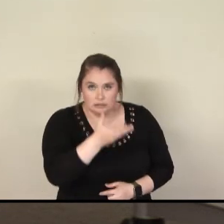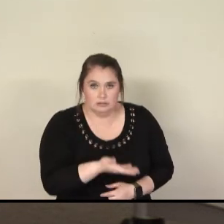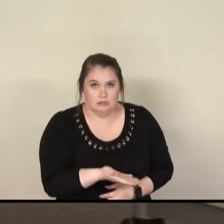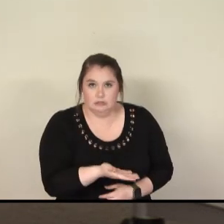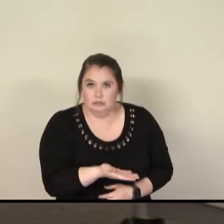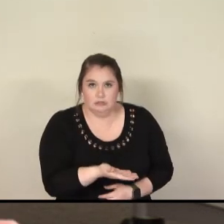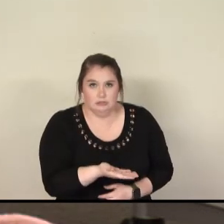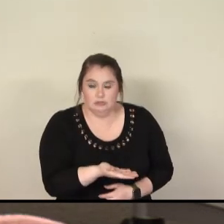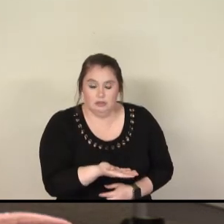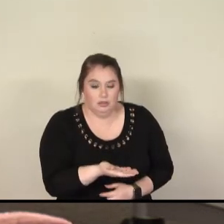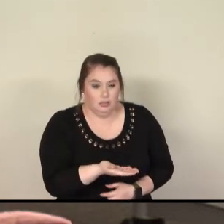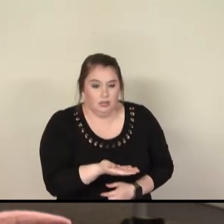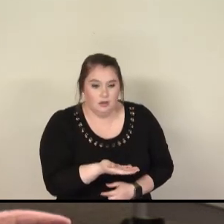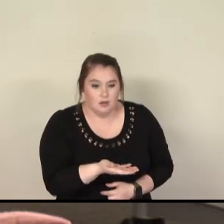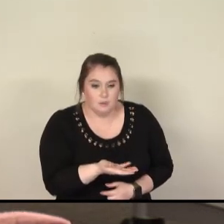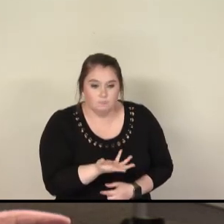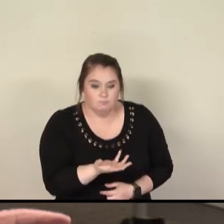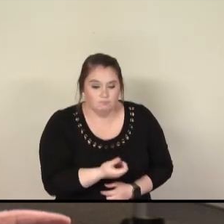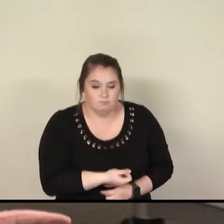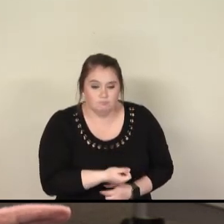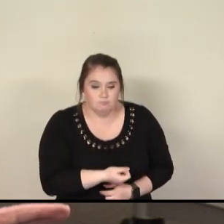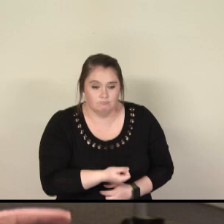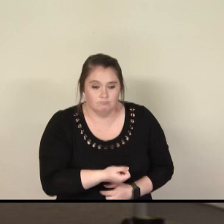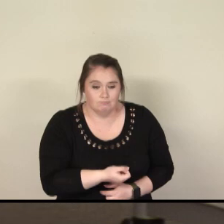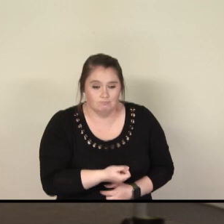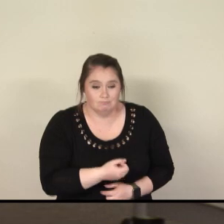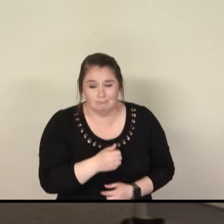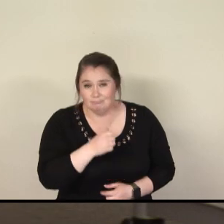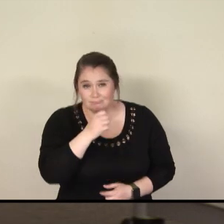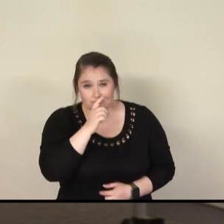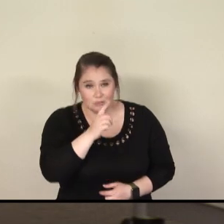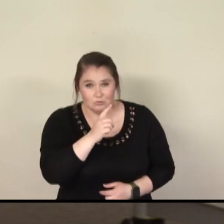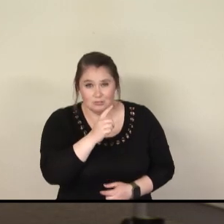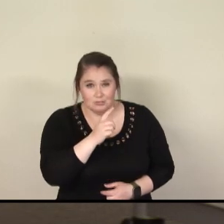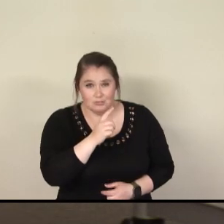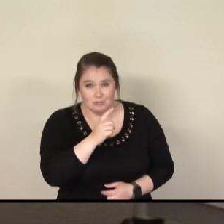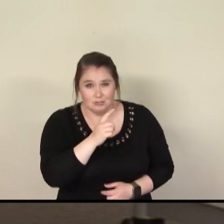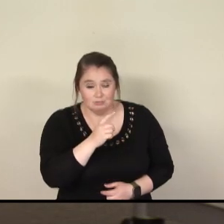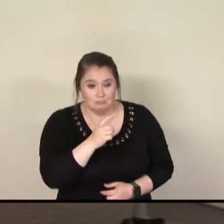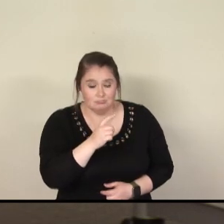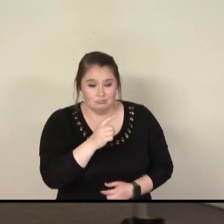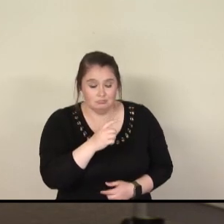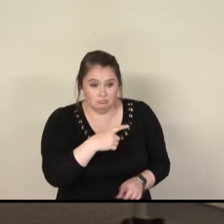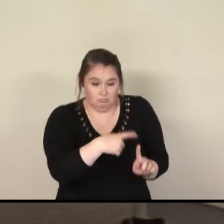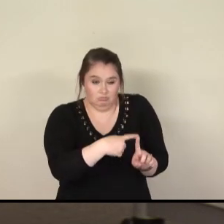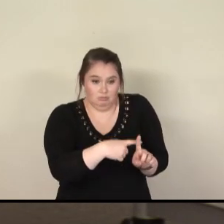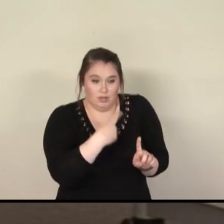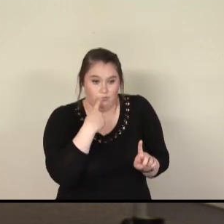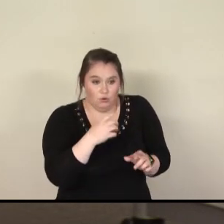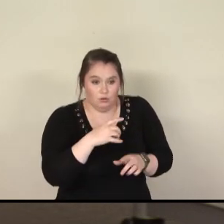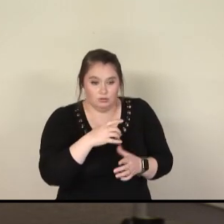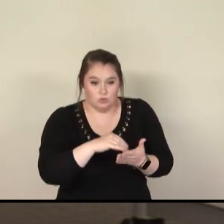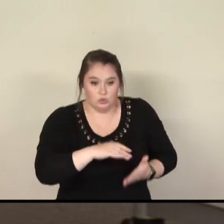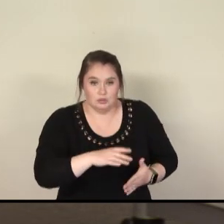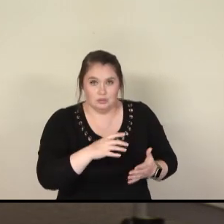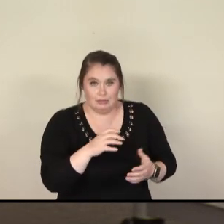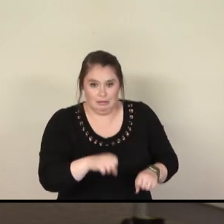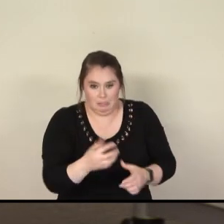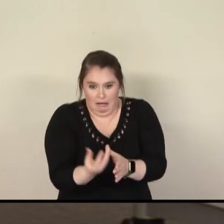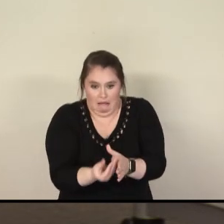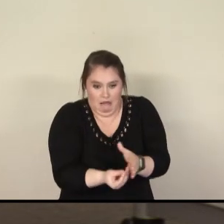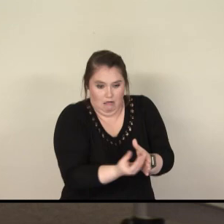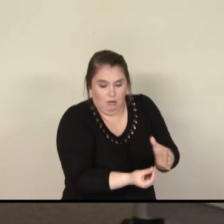for, maybe not necessarily good for kids to be out that day. So we've got some interest, I